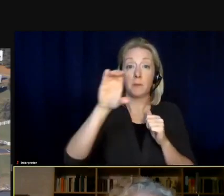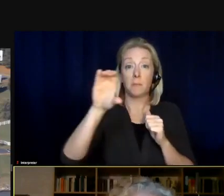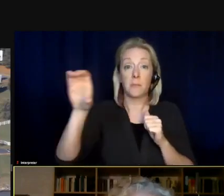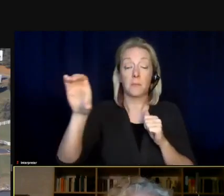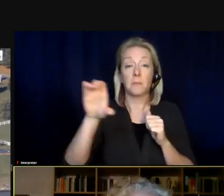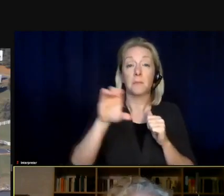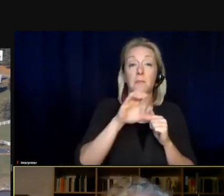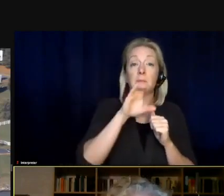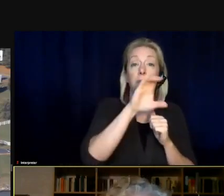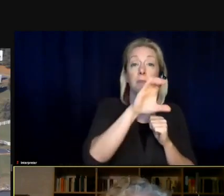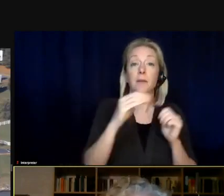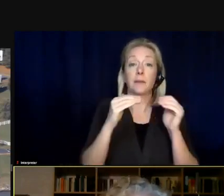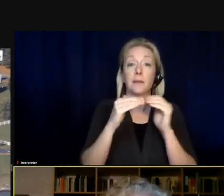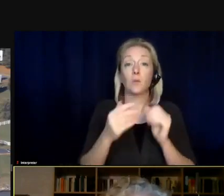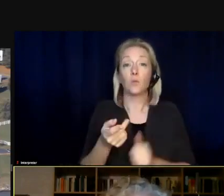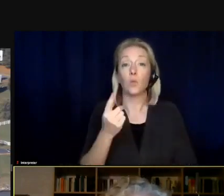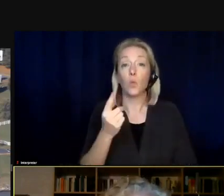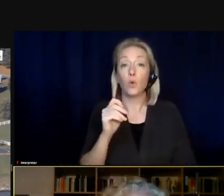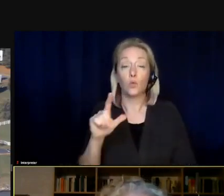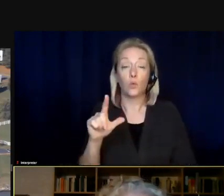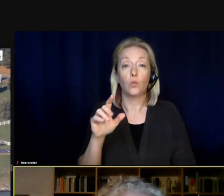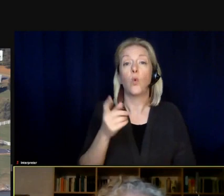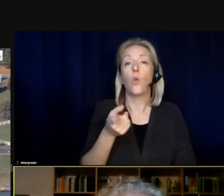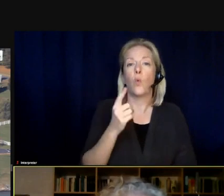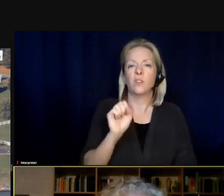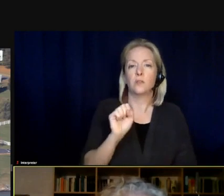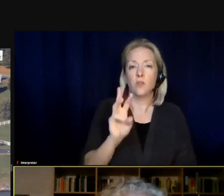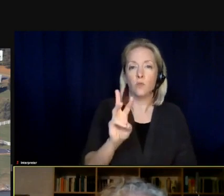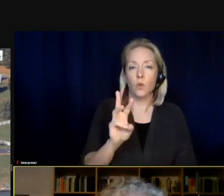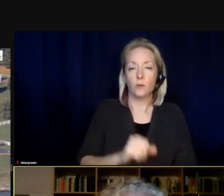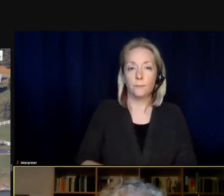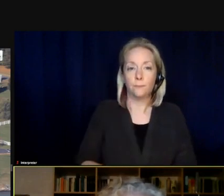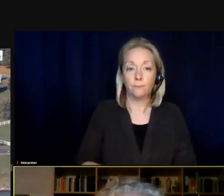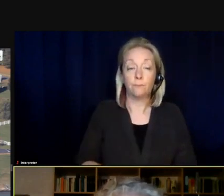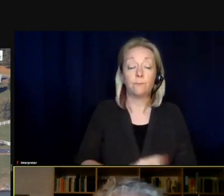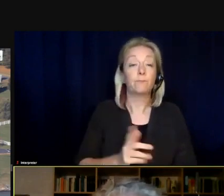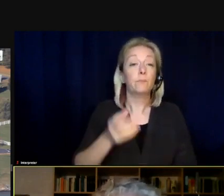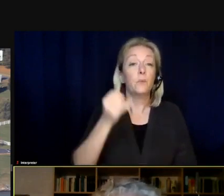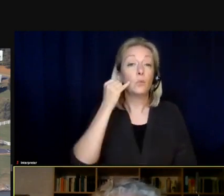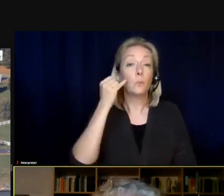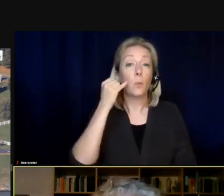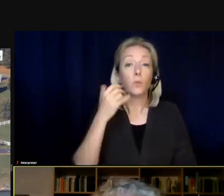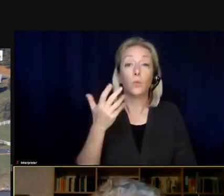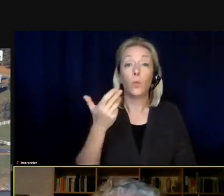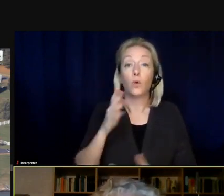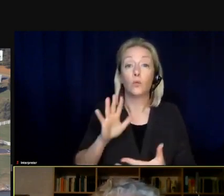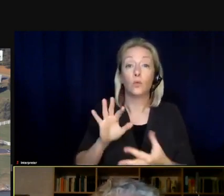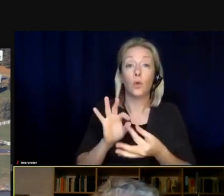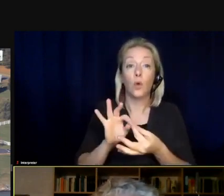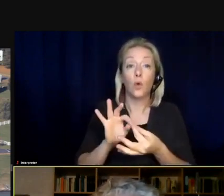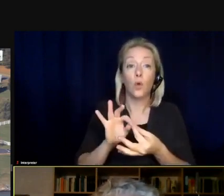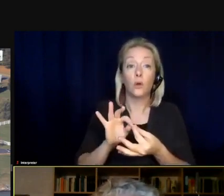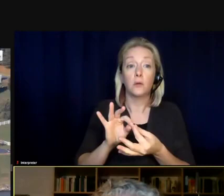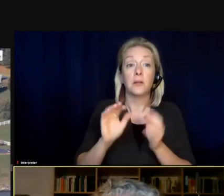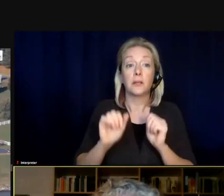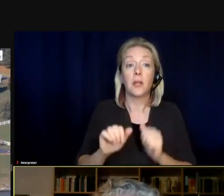And that means they're separate pieces of software. Now, if you want to log on, you can always go in here